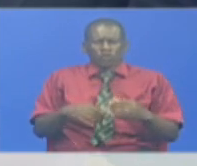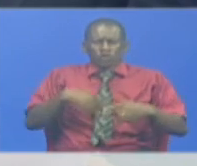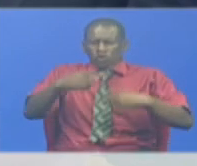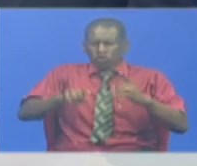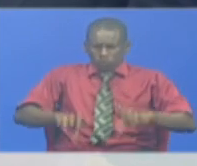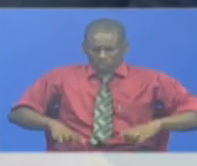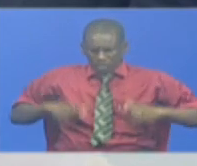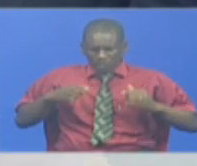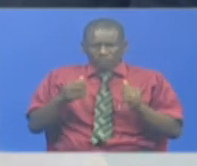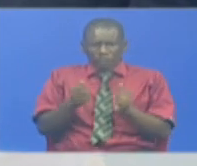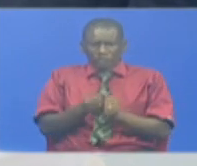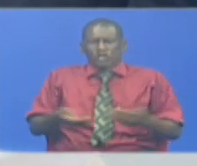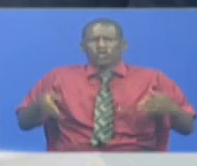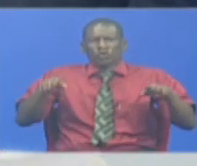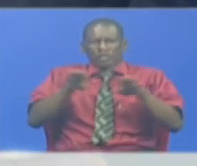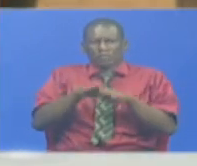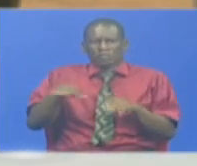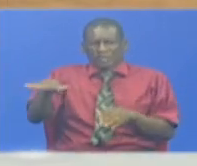under lockdown.